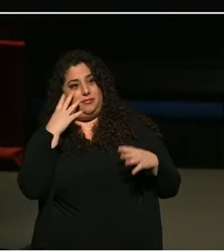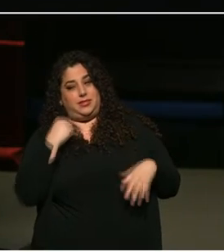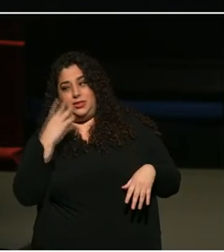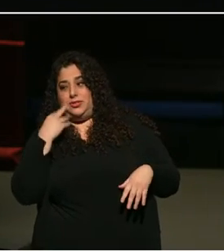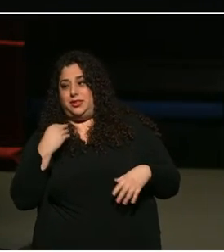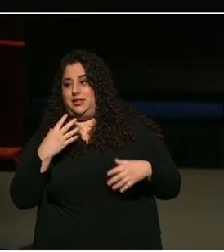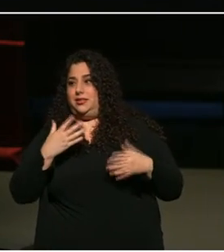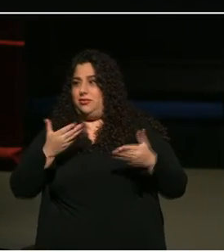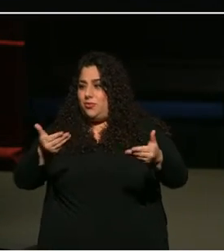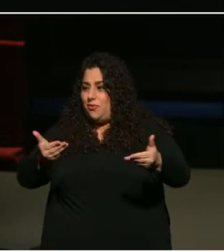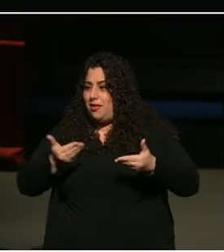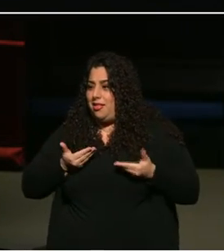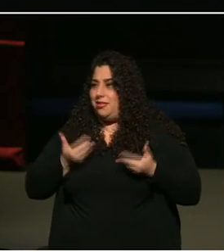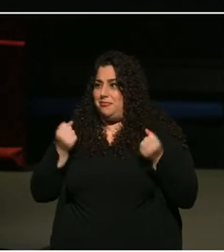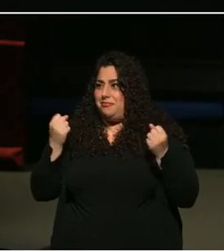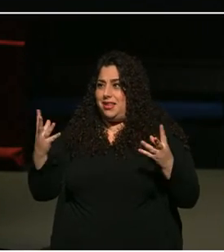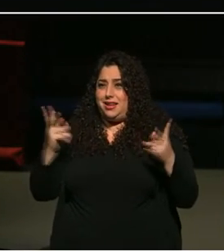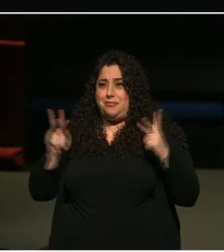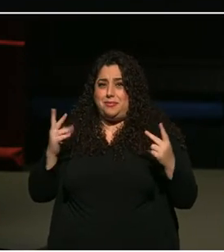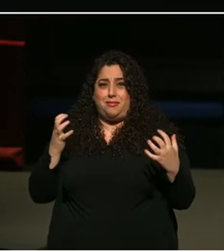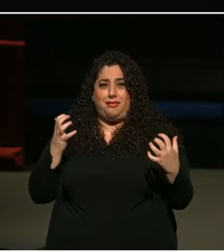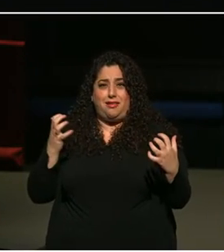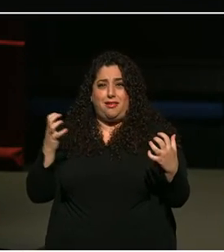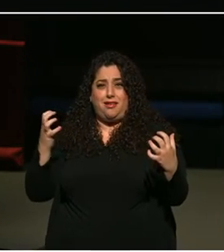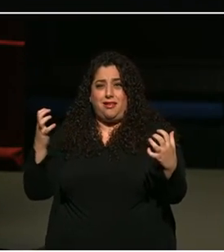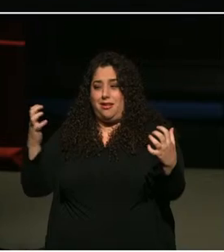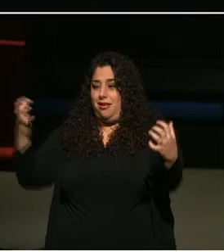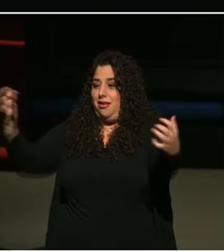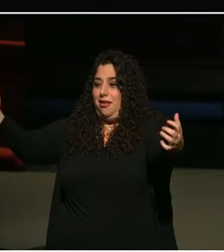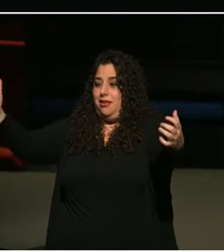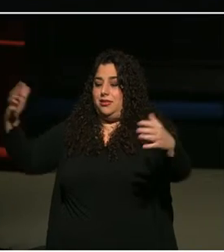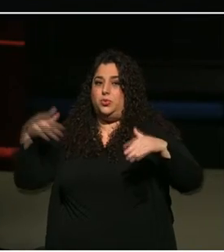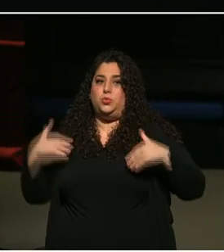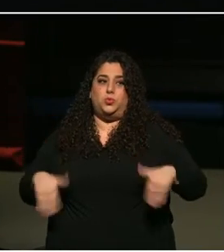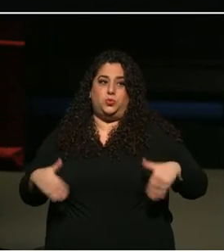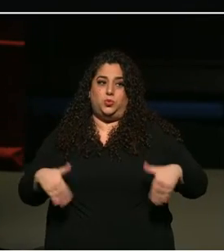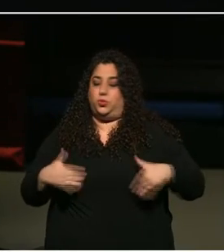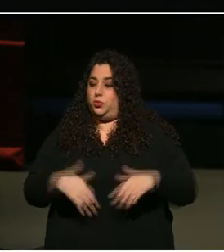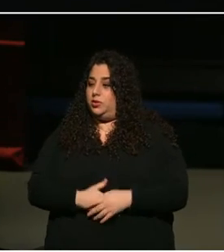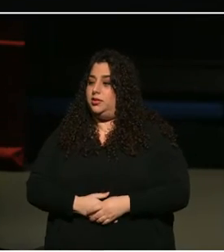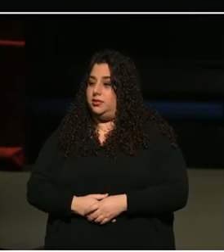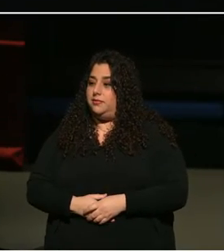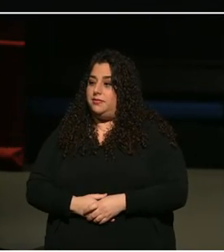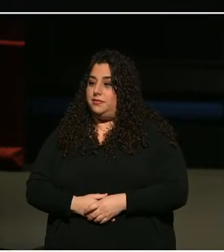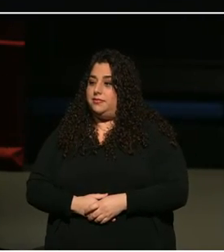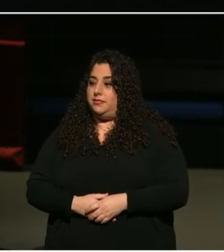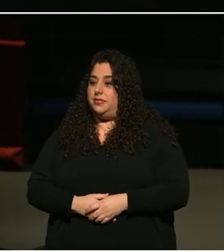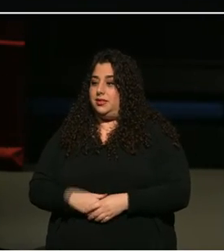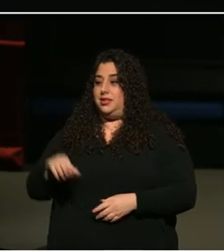the audience. As most of you know, Sacheen Littlefeather became a household name in